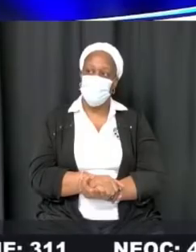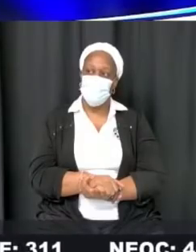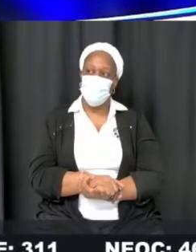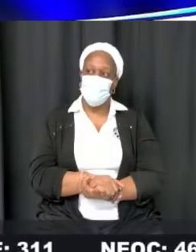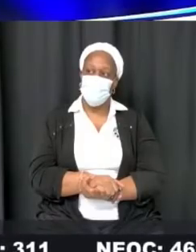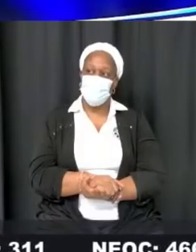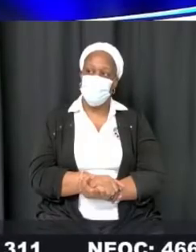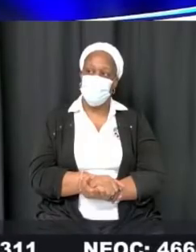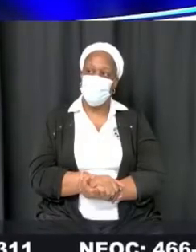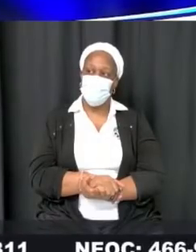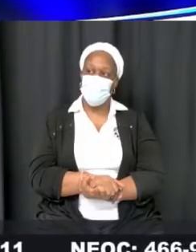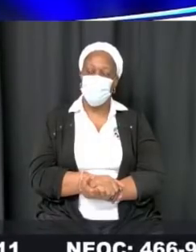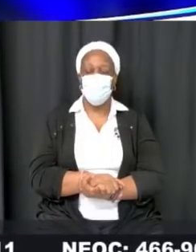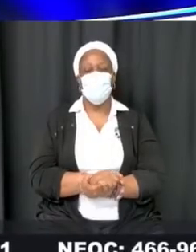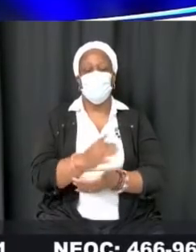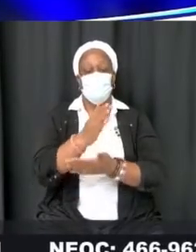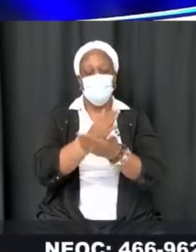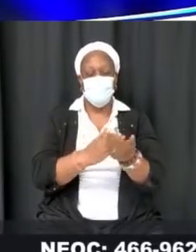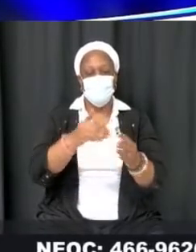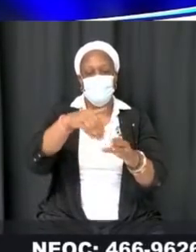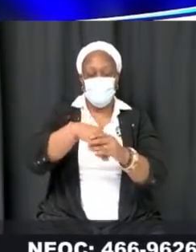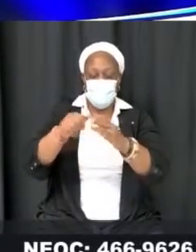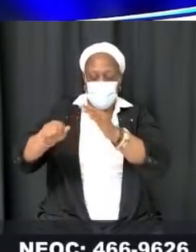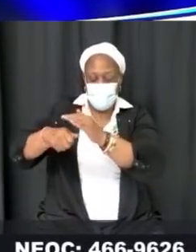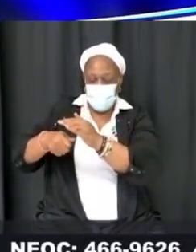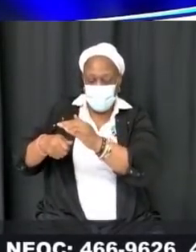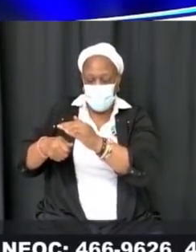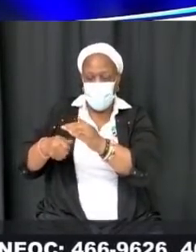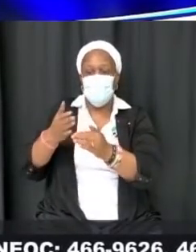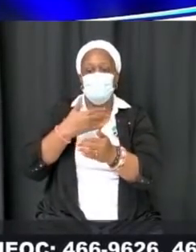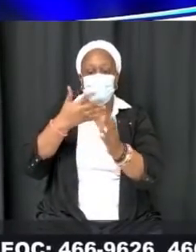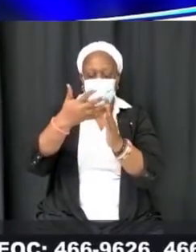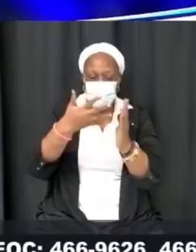tested positive for COVID-19.